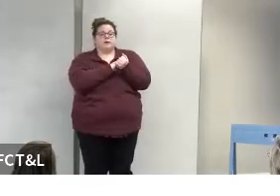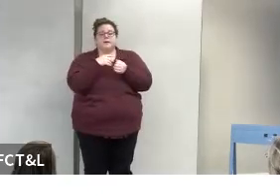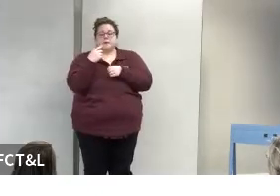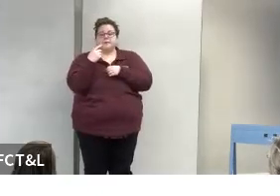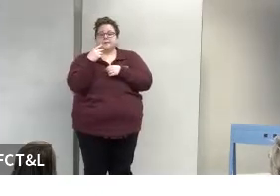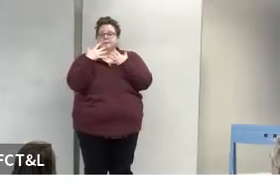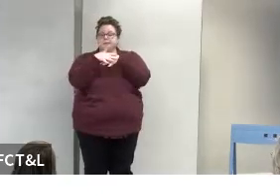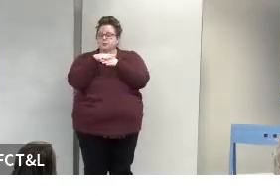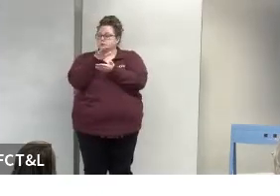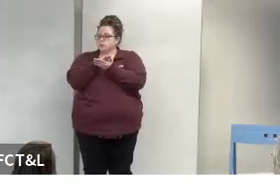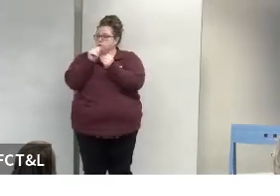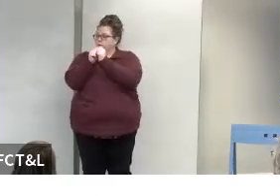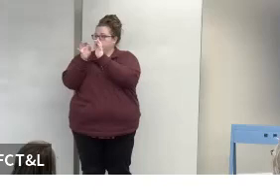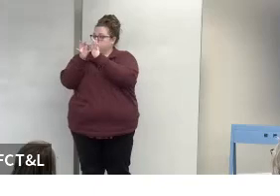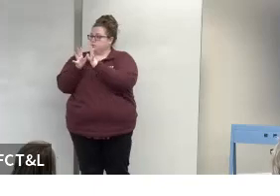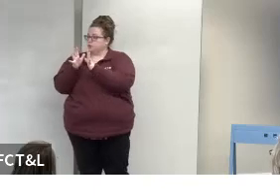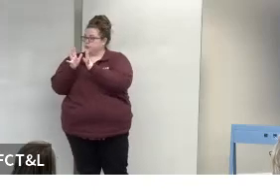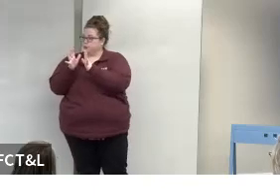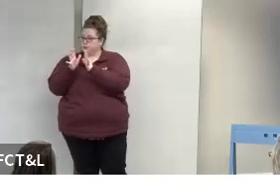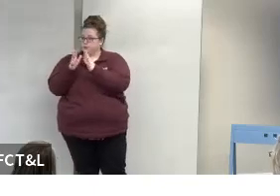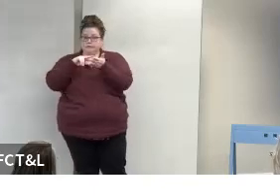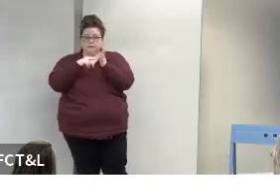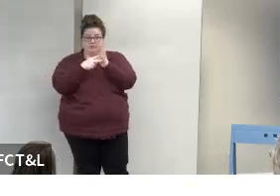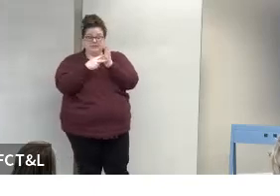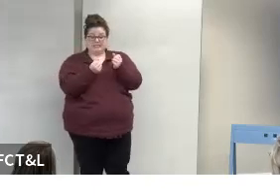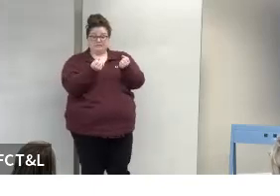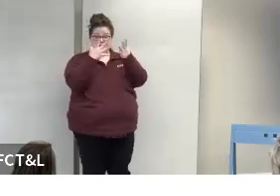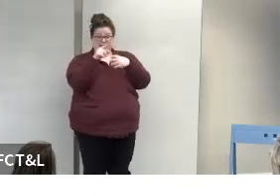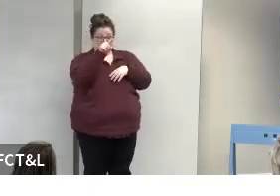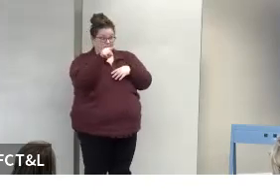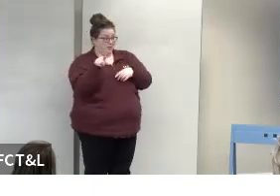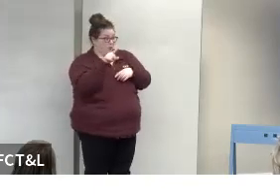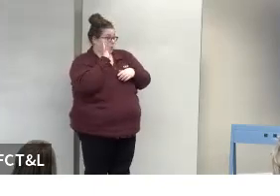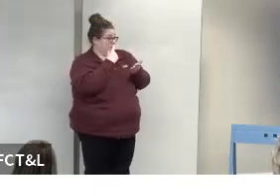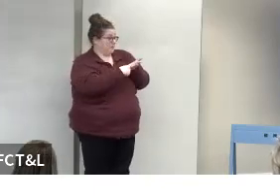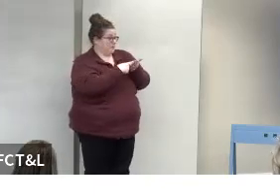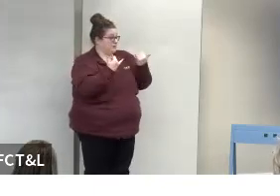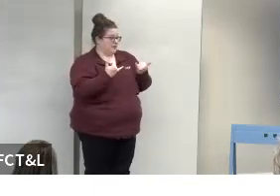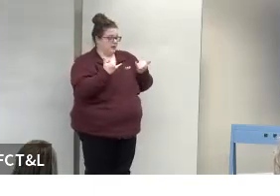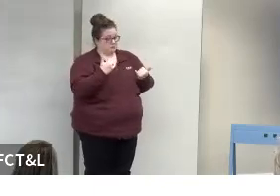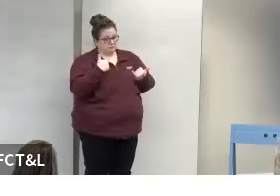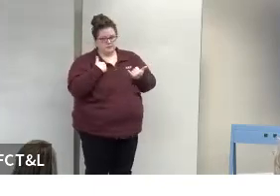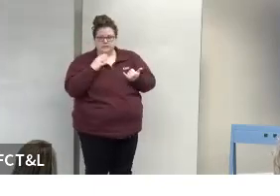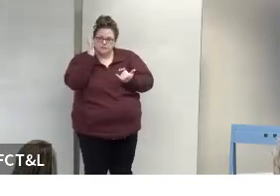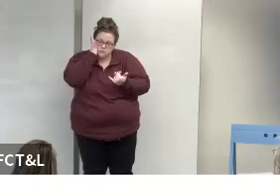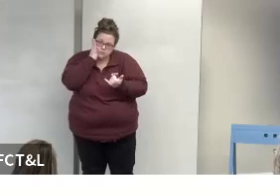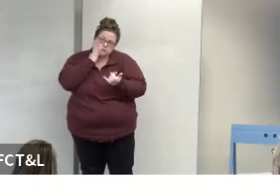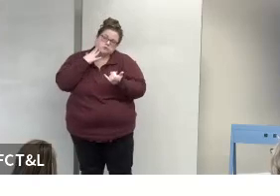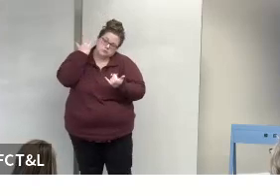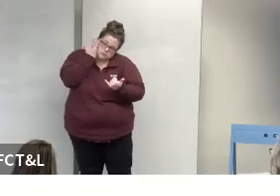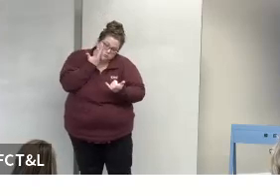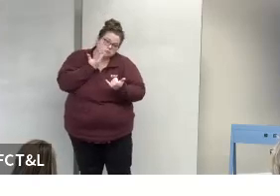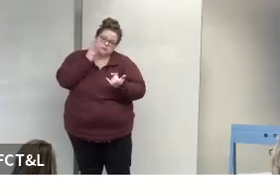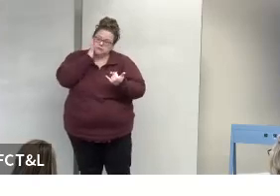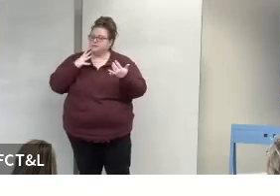sure what the cause of deafness is. I did go attend a public school with a sign language interpreter. And some of the things